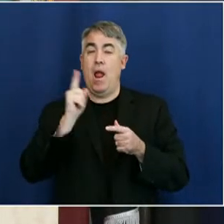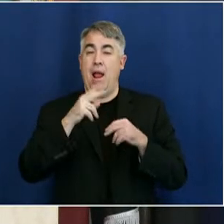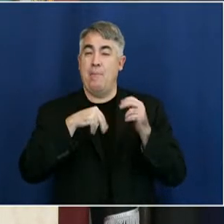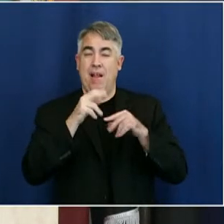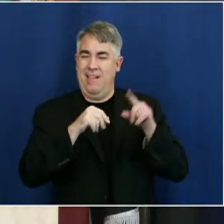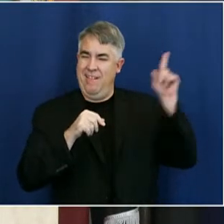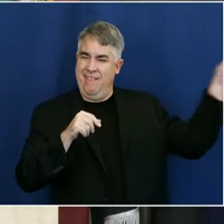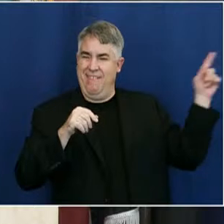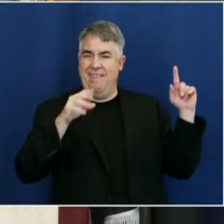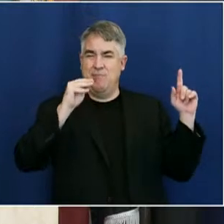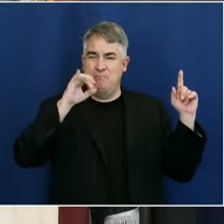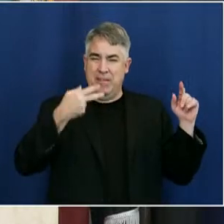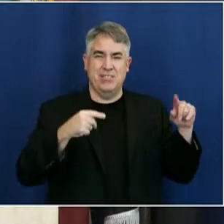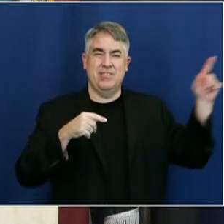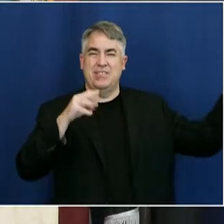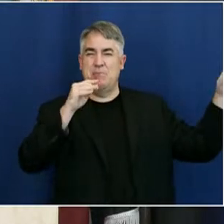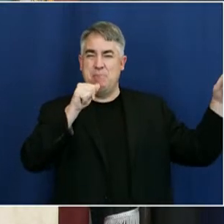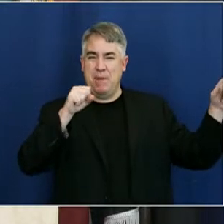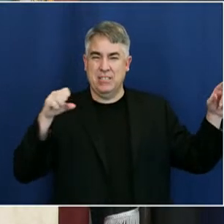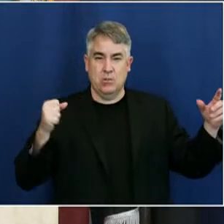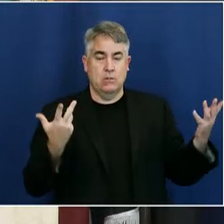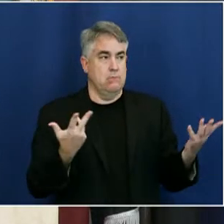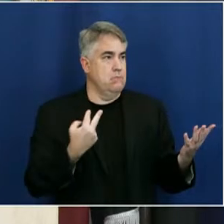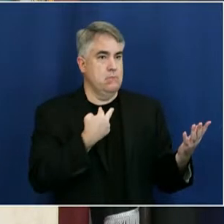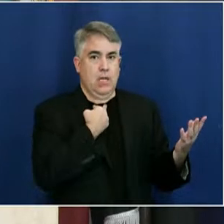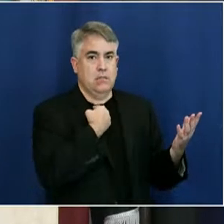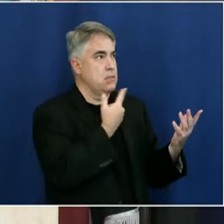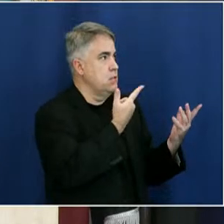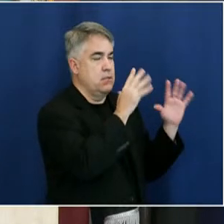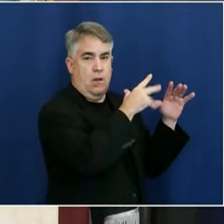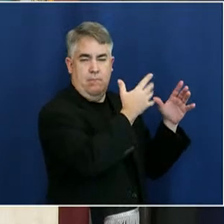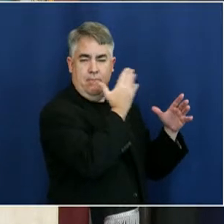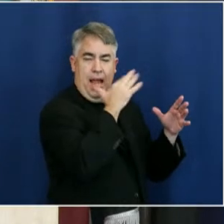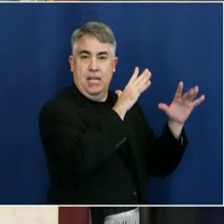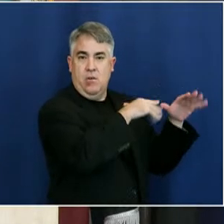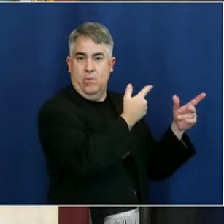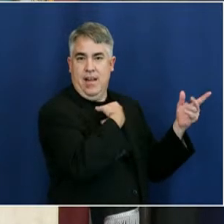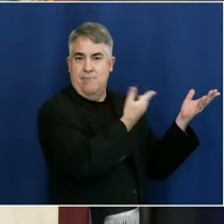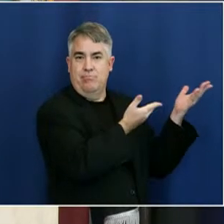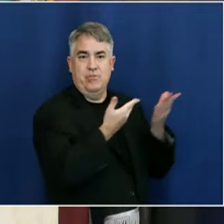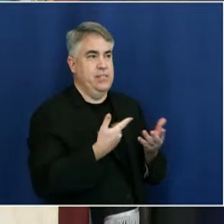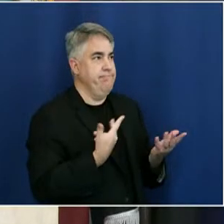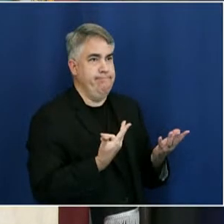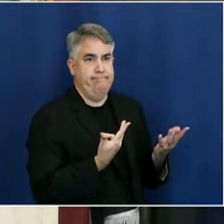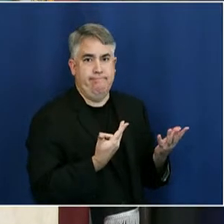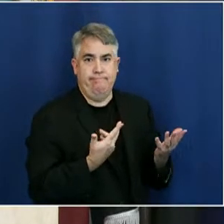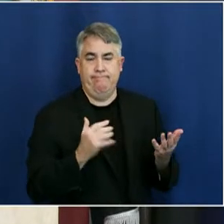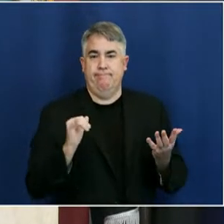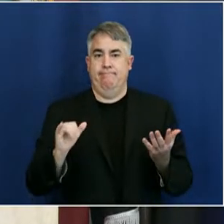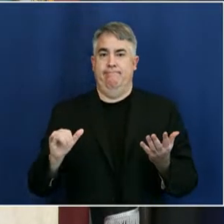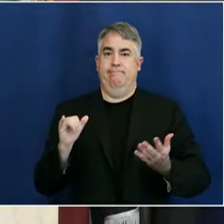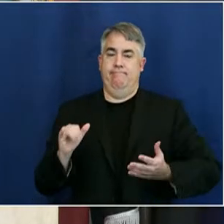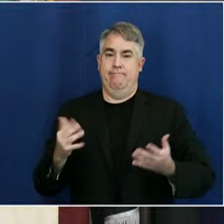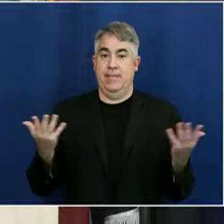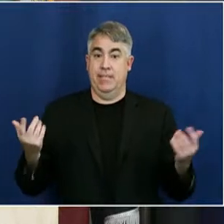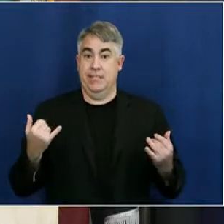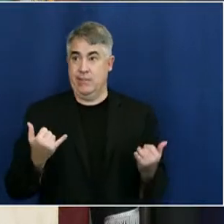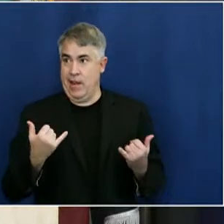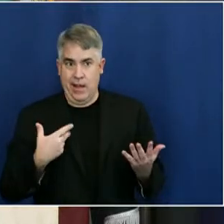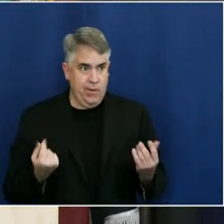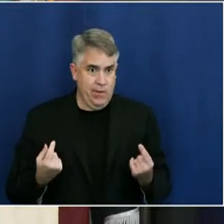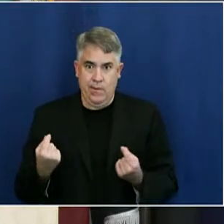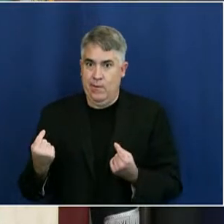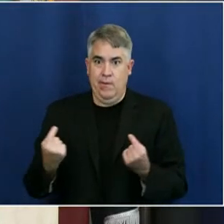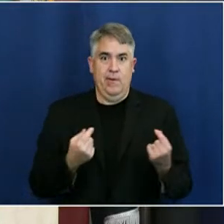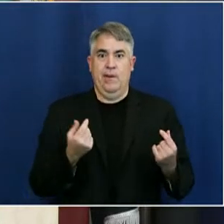those, along with the routes from there to here, have been impacted by the snow and the weather conditions we're seeing across the country. And so this is going